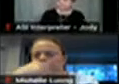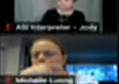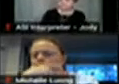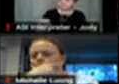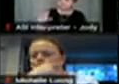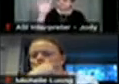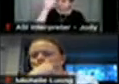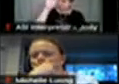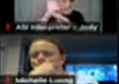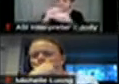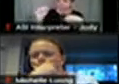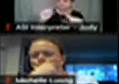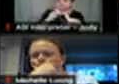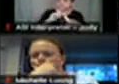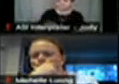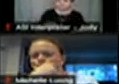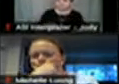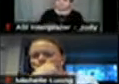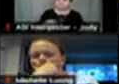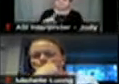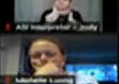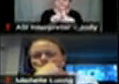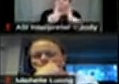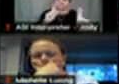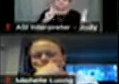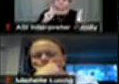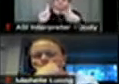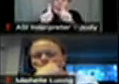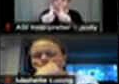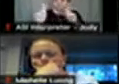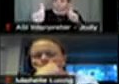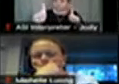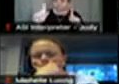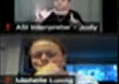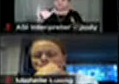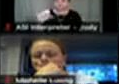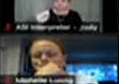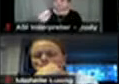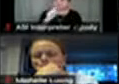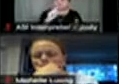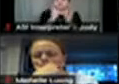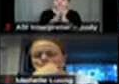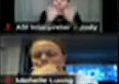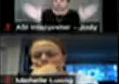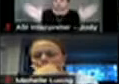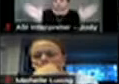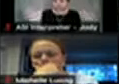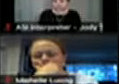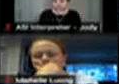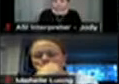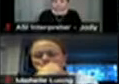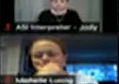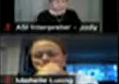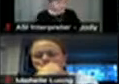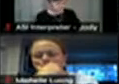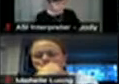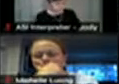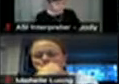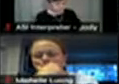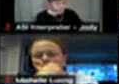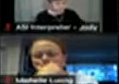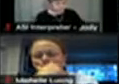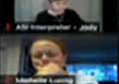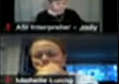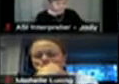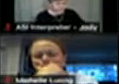this safe distancing, yes. Okay. Okay. So did I explain that, Mr. McCarthy? I think that means if